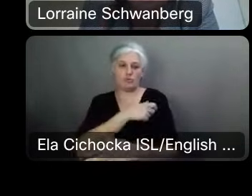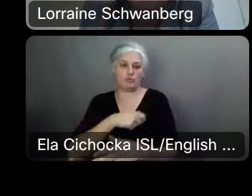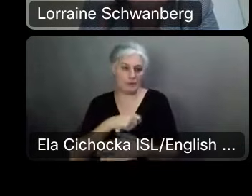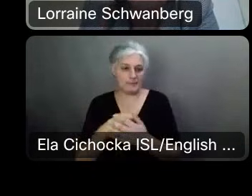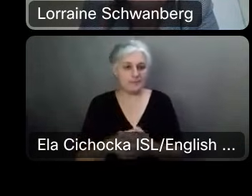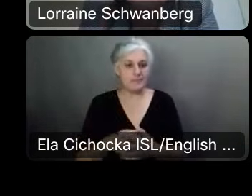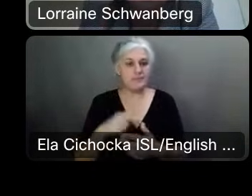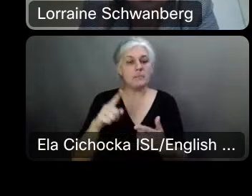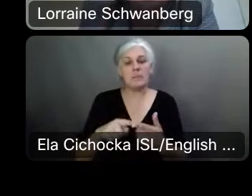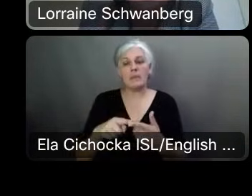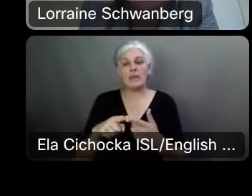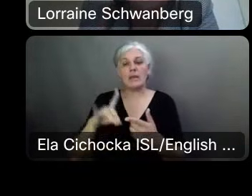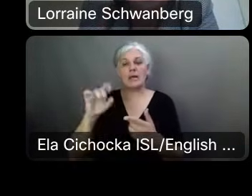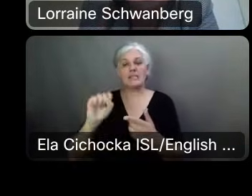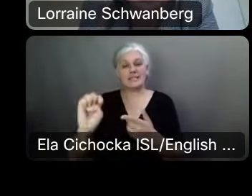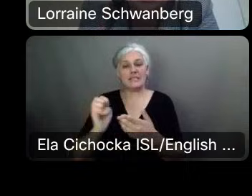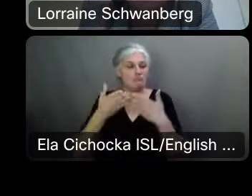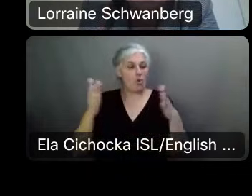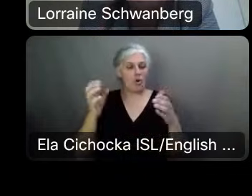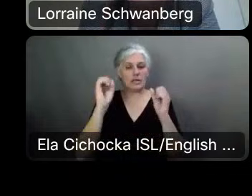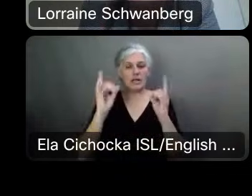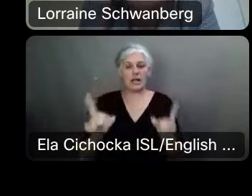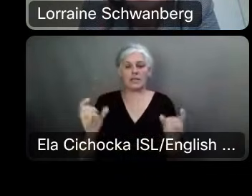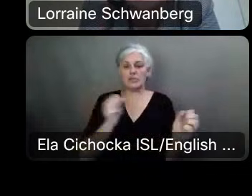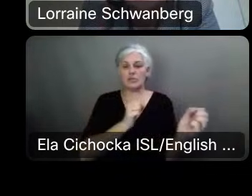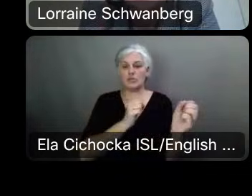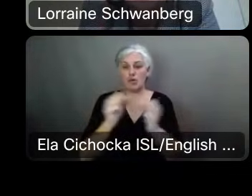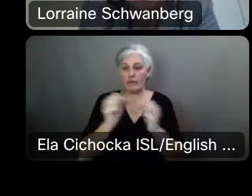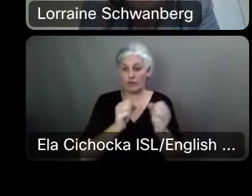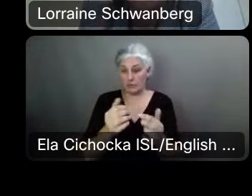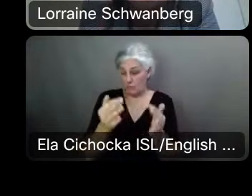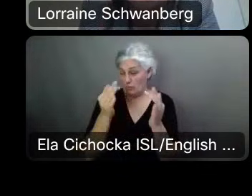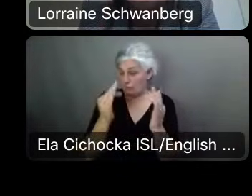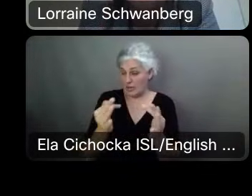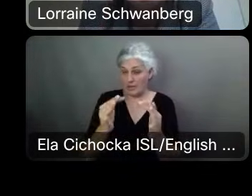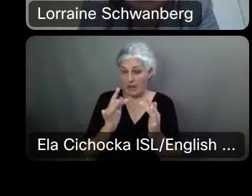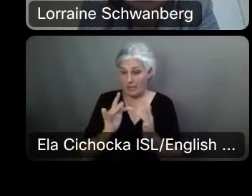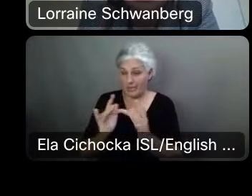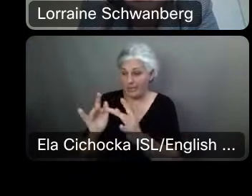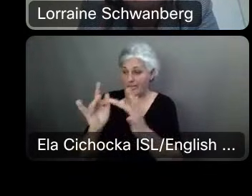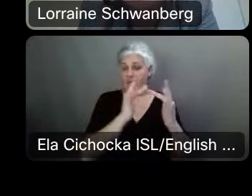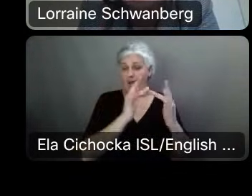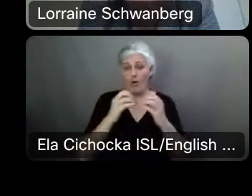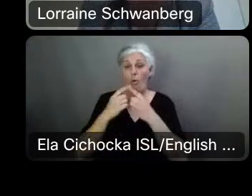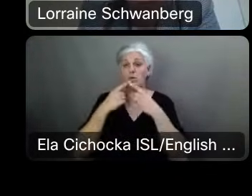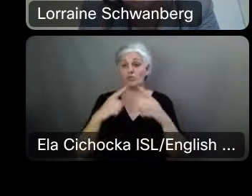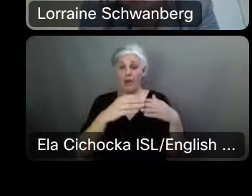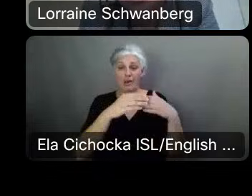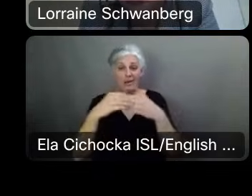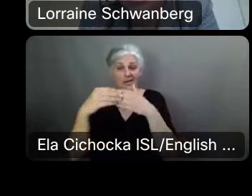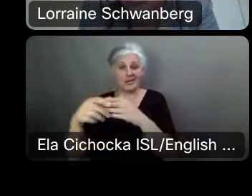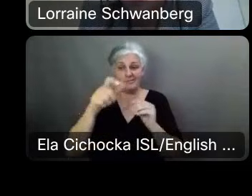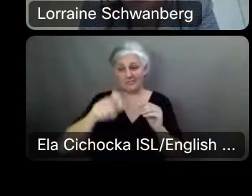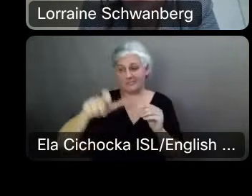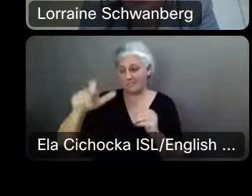and wider health service that we have a fantastic network of open disclosure leads and